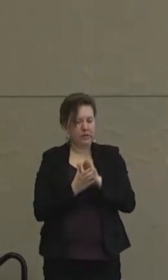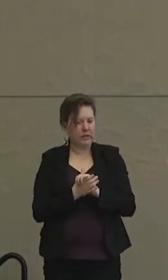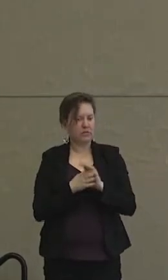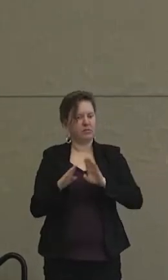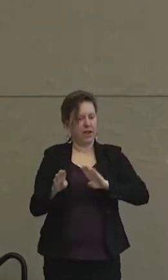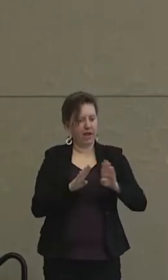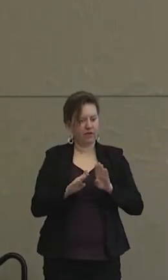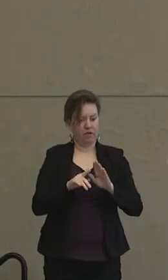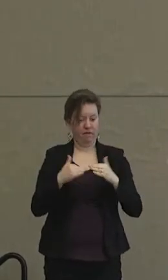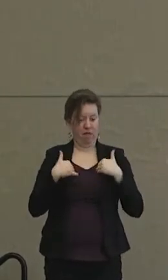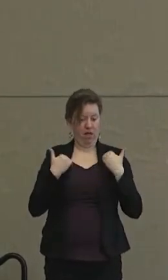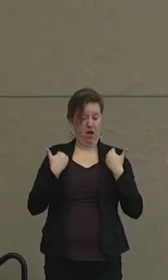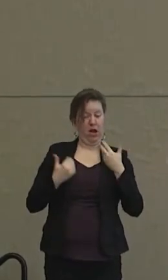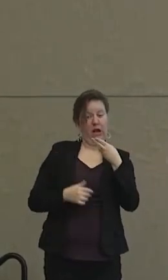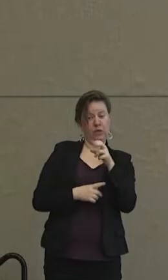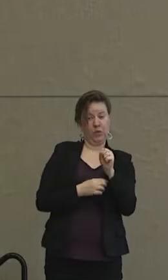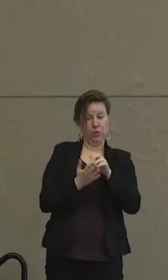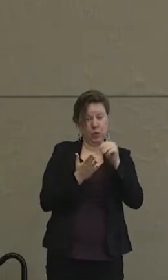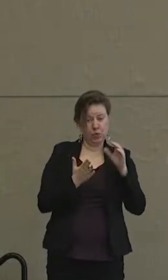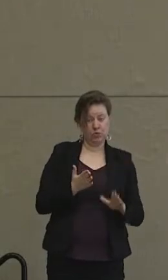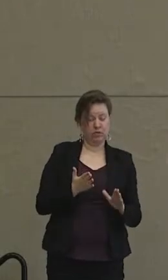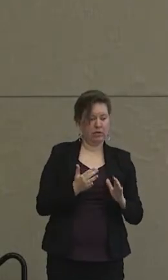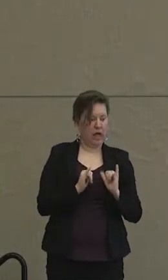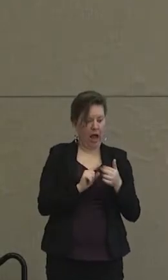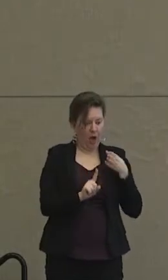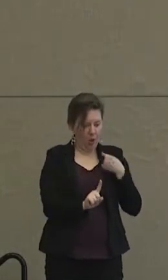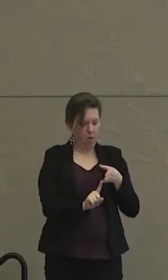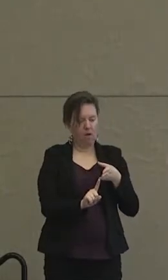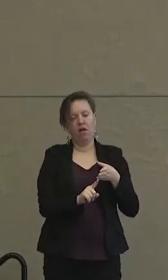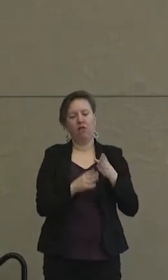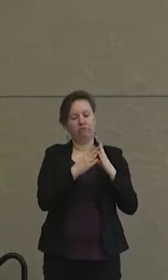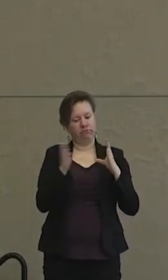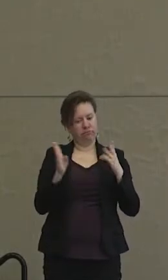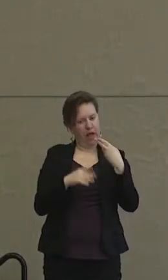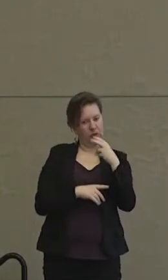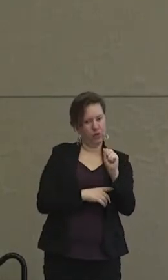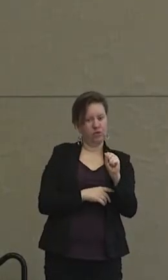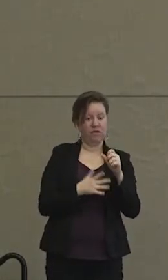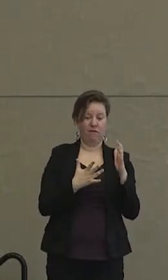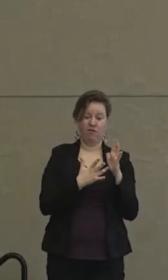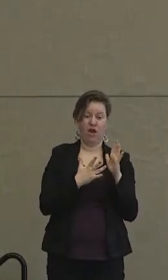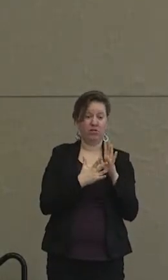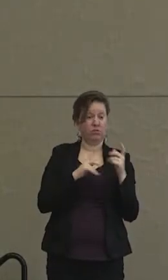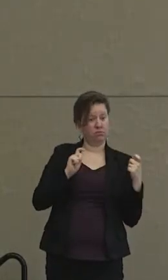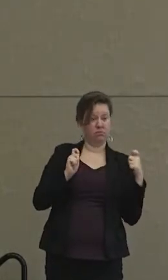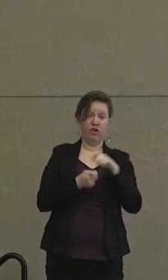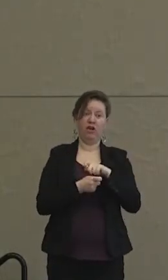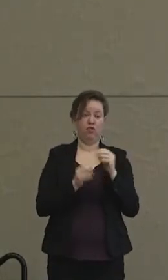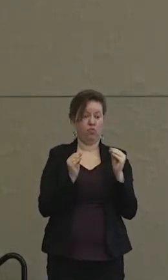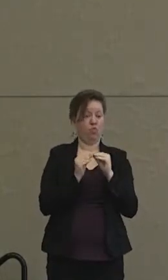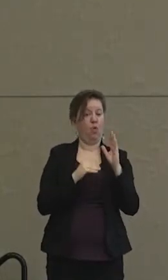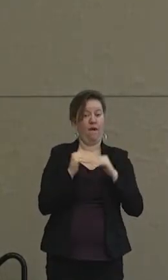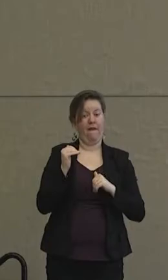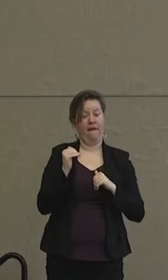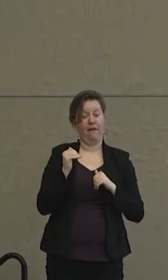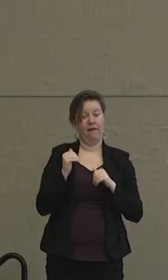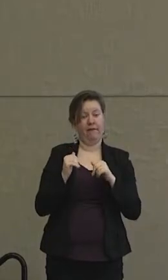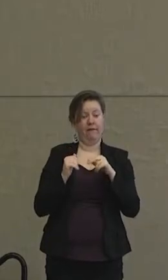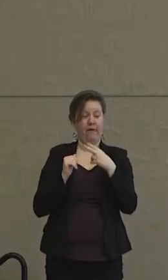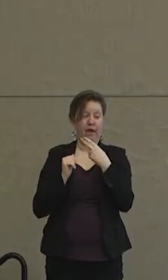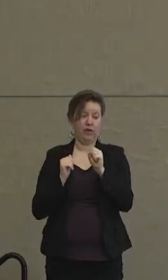of our high school students. Across the high school years, high school freshmen change way more than high